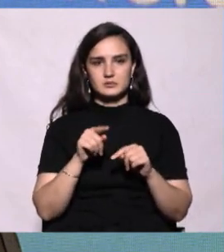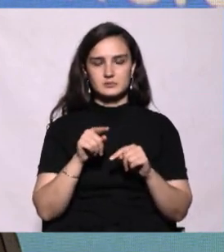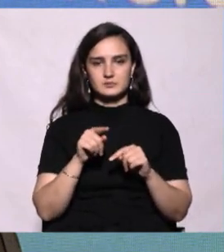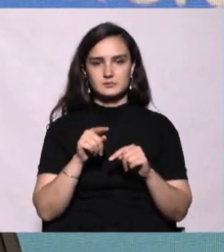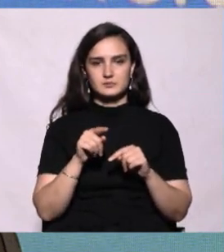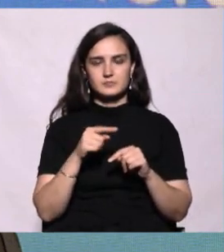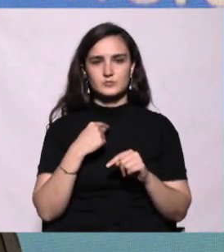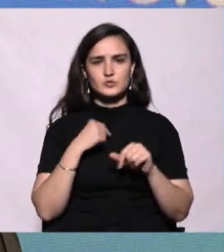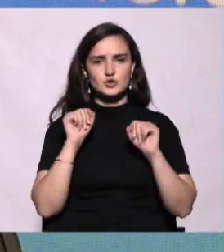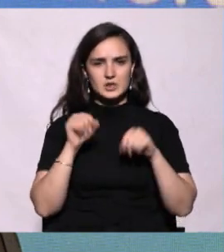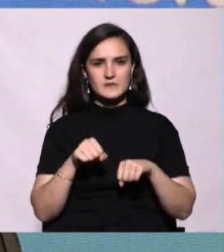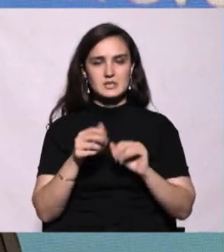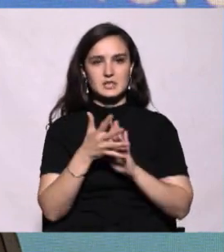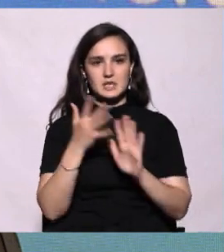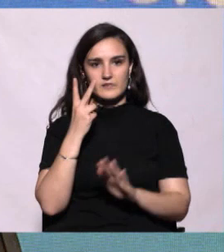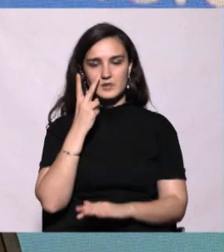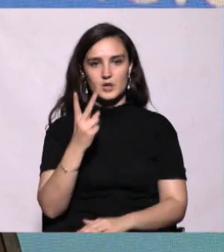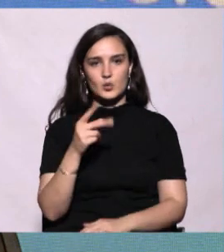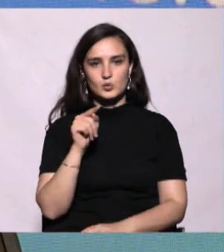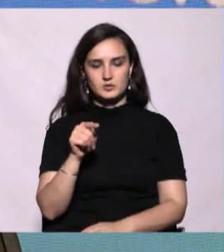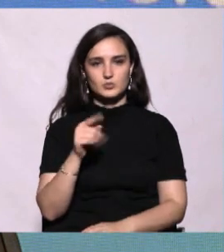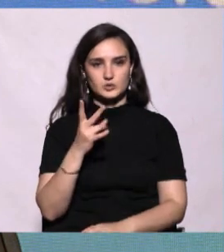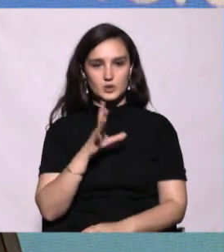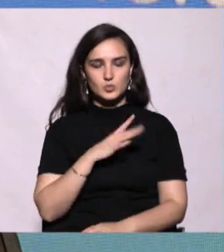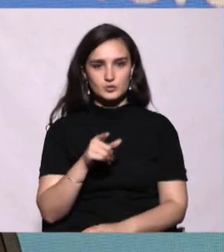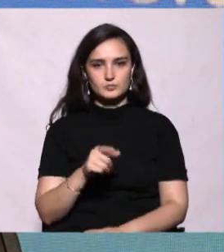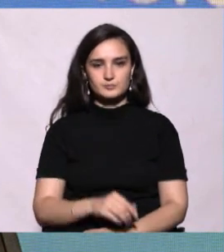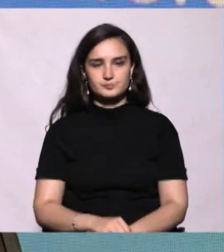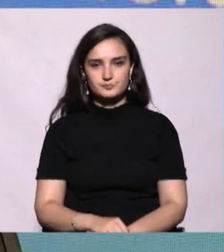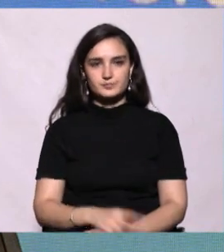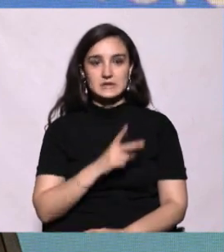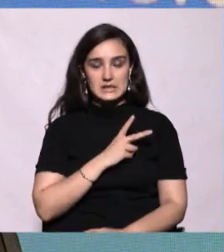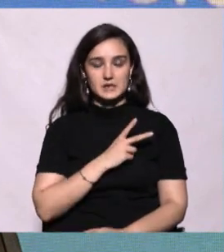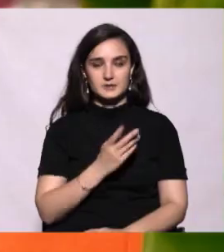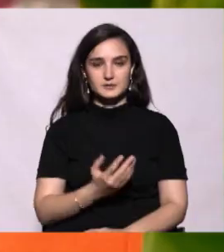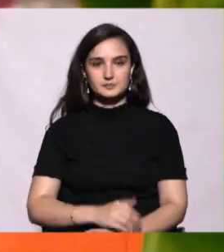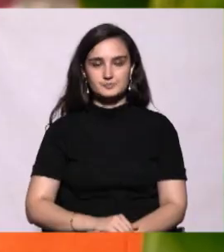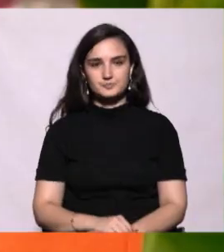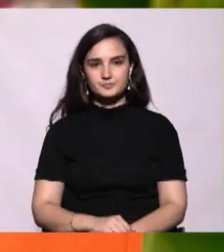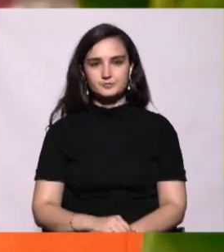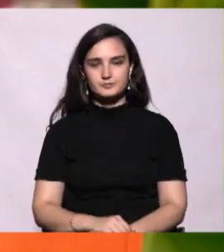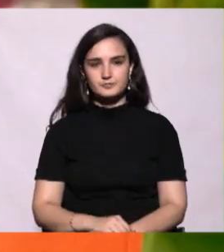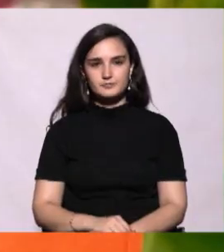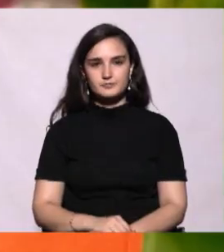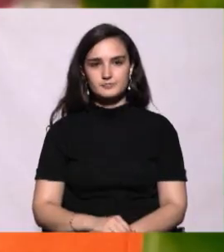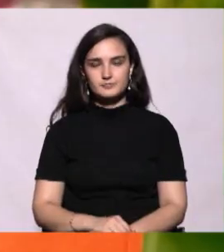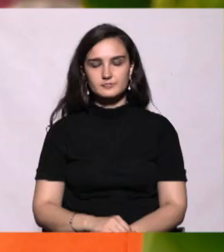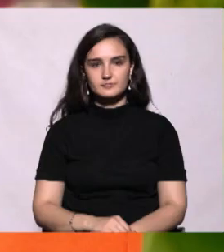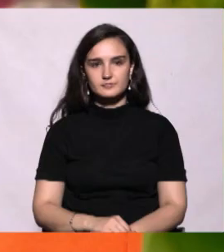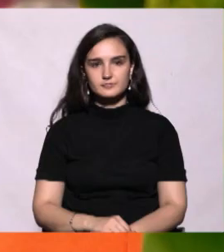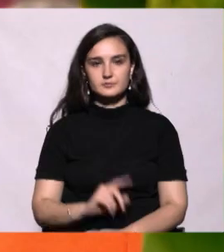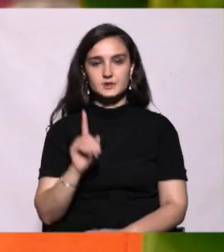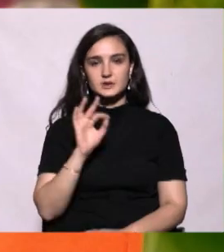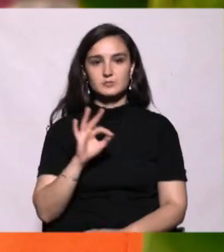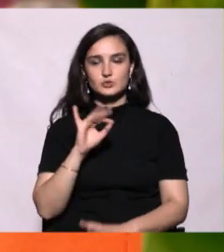fictional, but we can clearly see that it's supposed to be England. Yes. So, now what